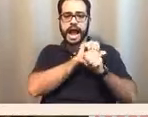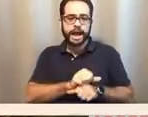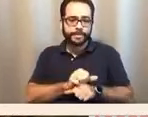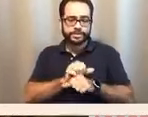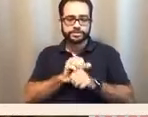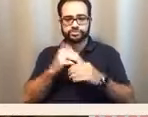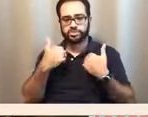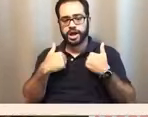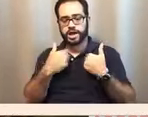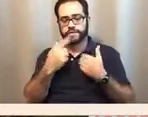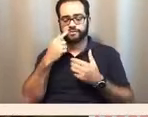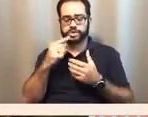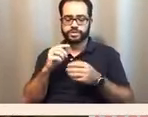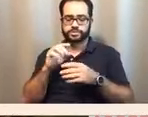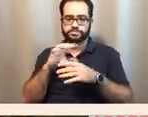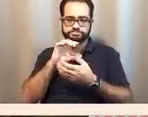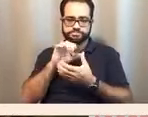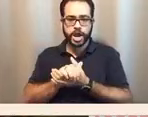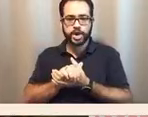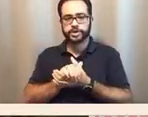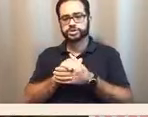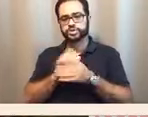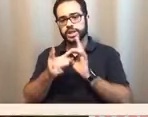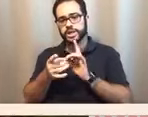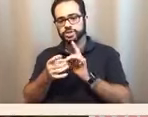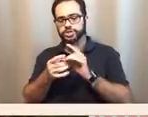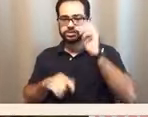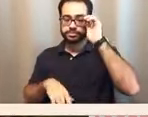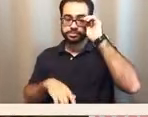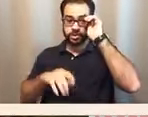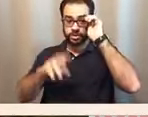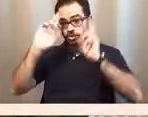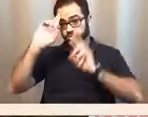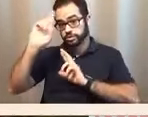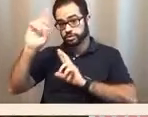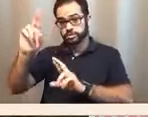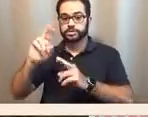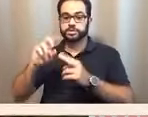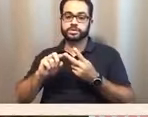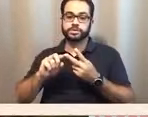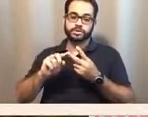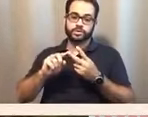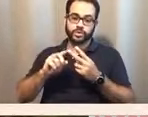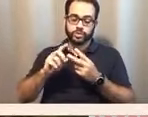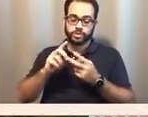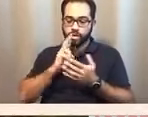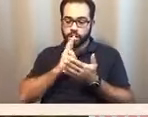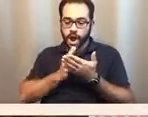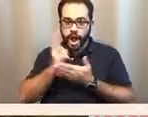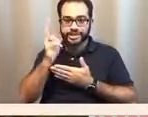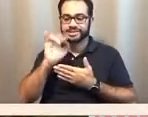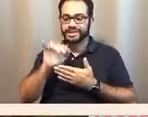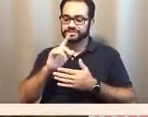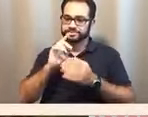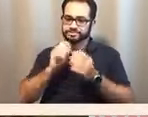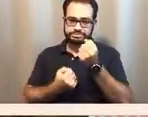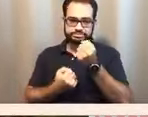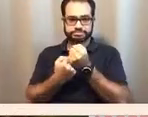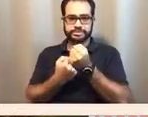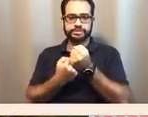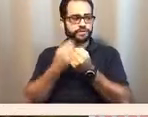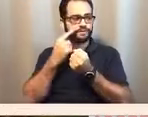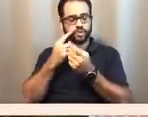relationship. Principles of honesty, integrity, respect are the pillars of a successful marriage and